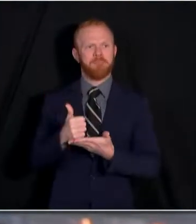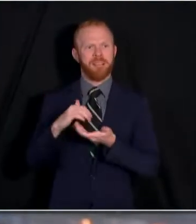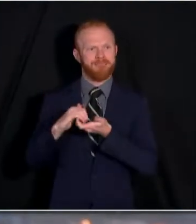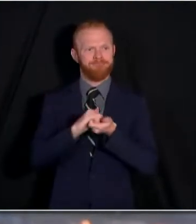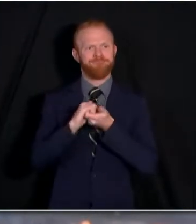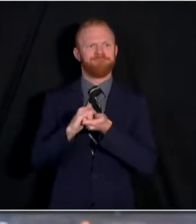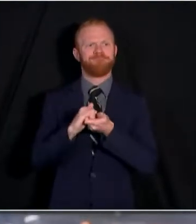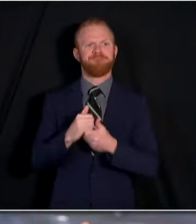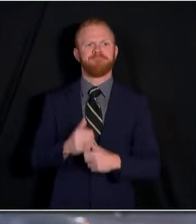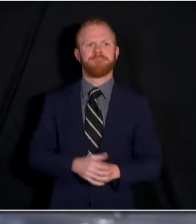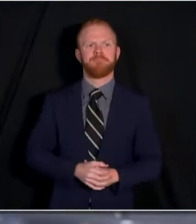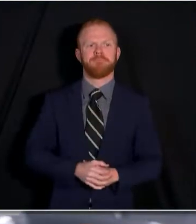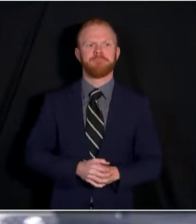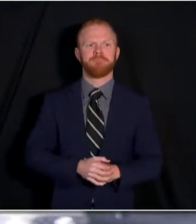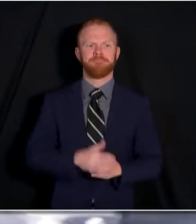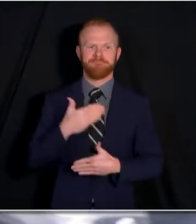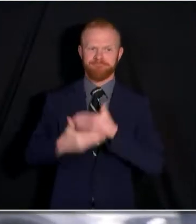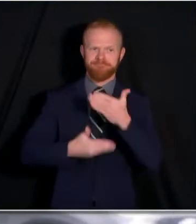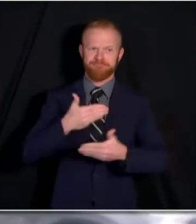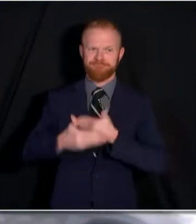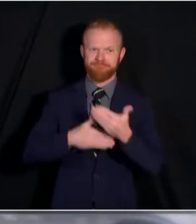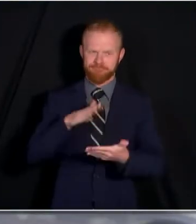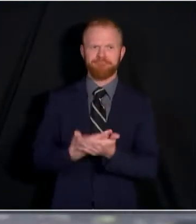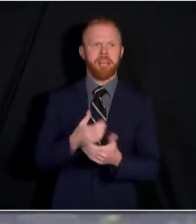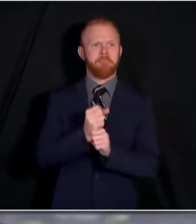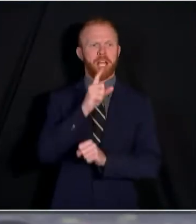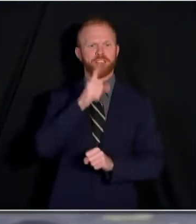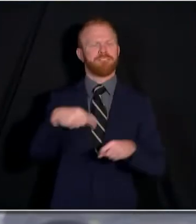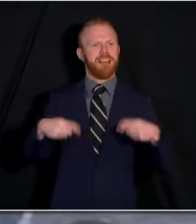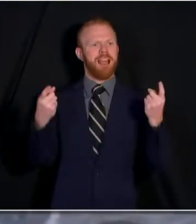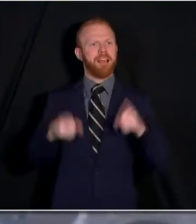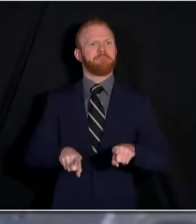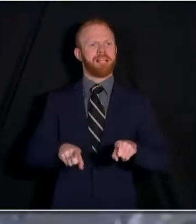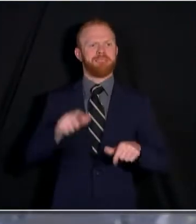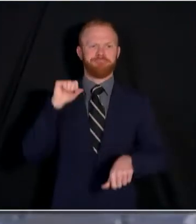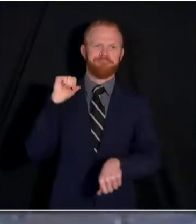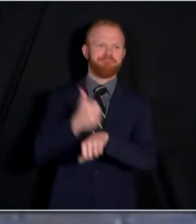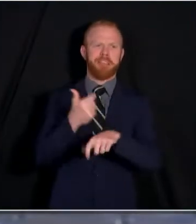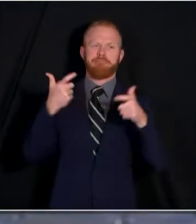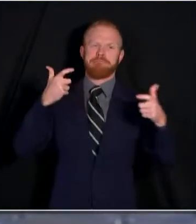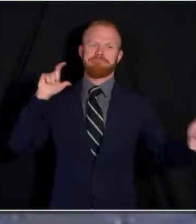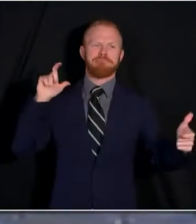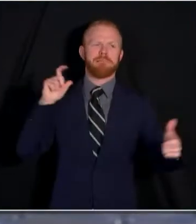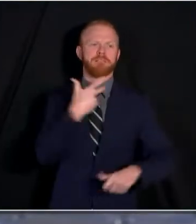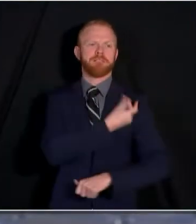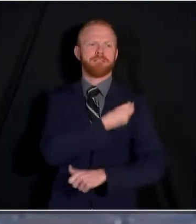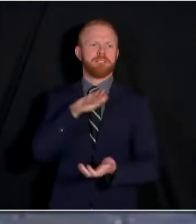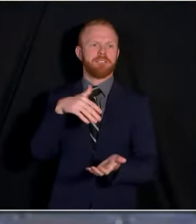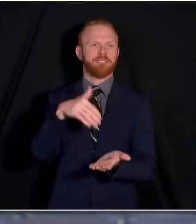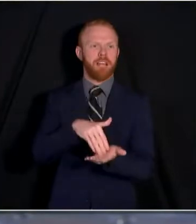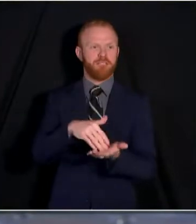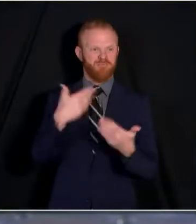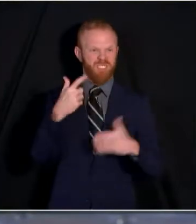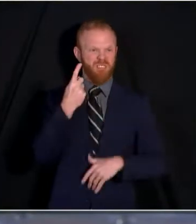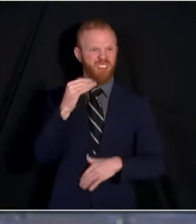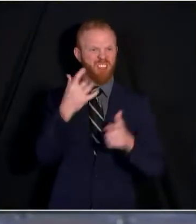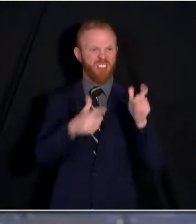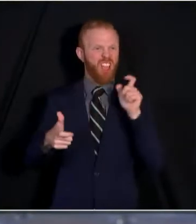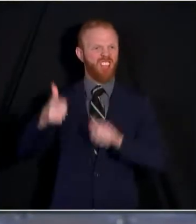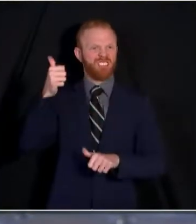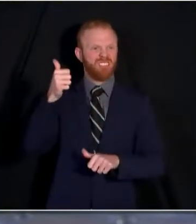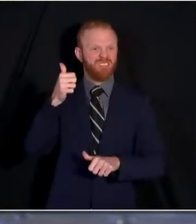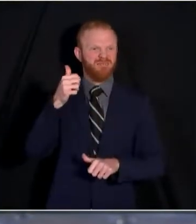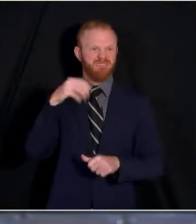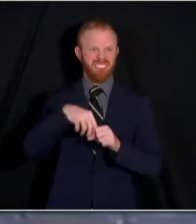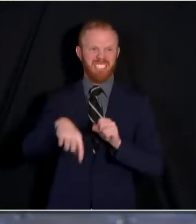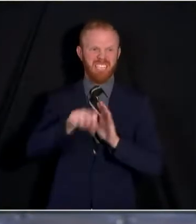unique mega center. It's one of the largest in the state, if not in the entire country. I want to underscore a couple points